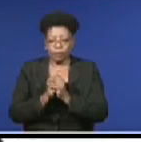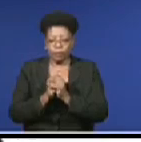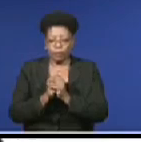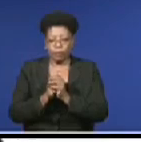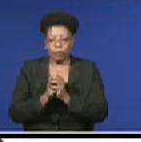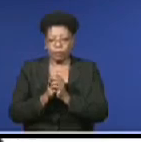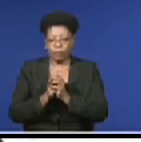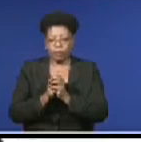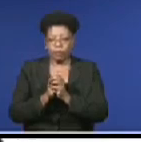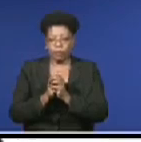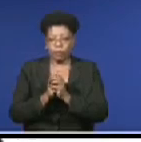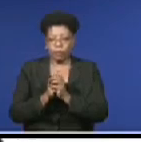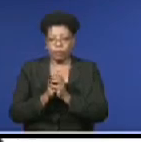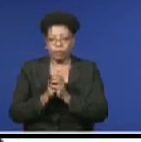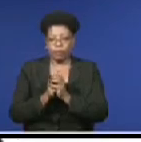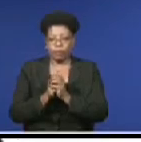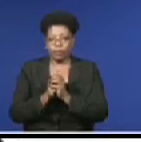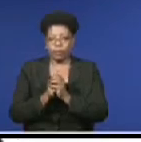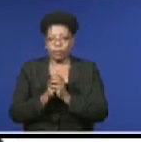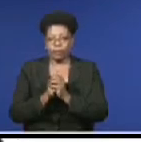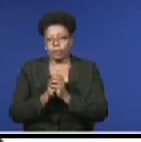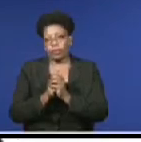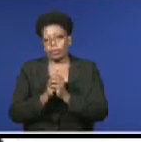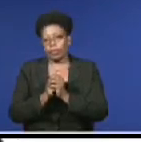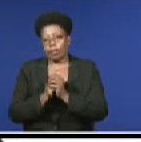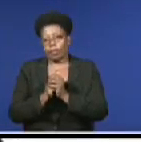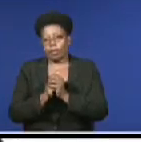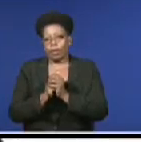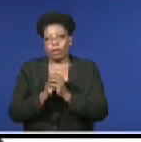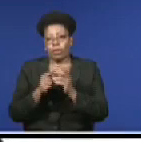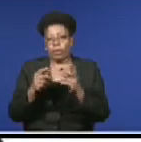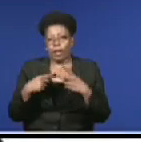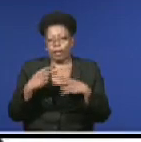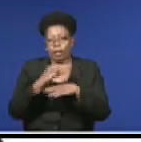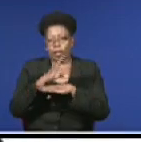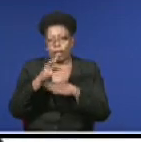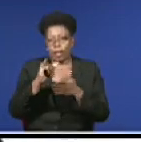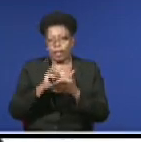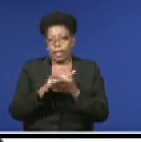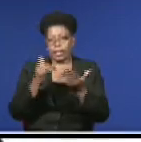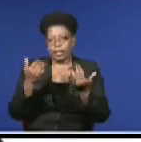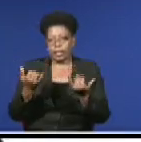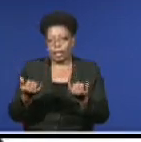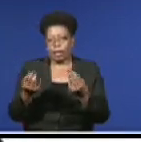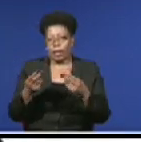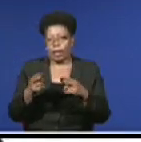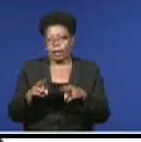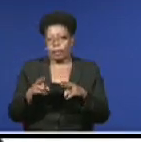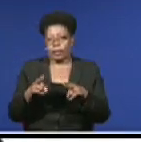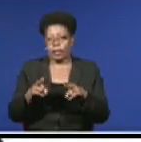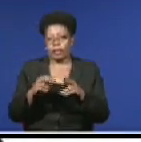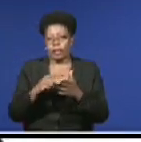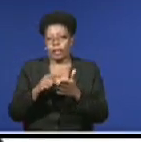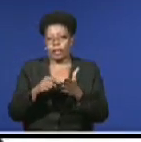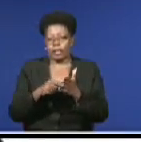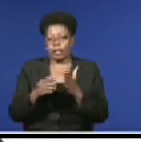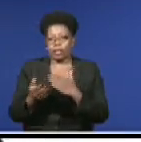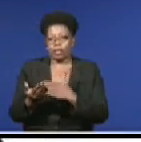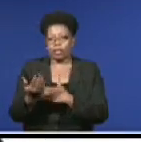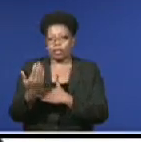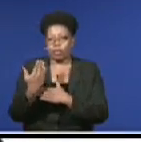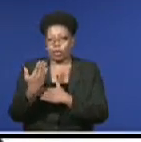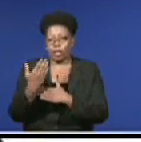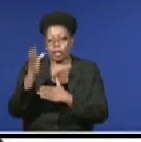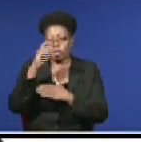Union. The stakeholder consultations that are presently taking place this morning